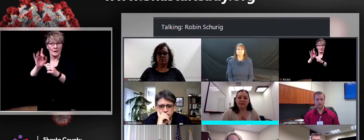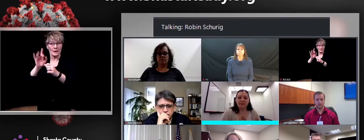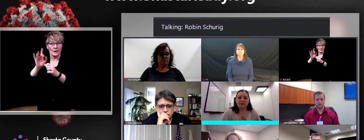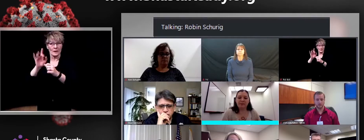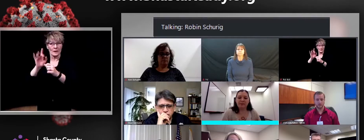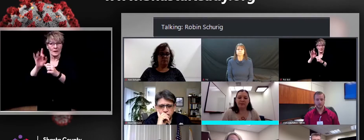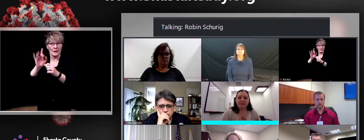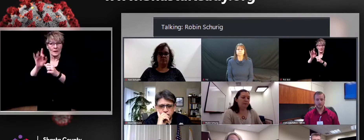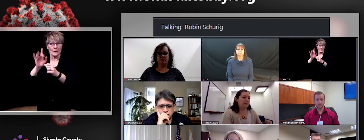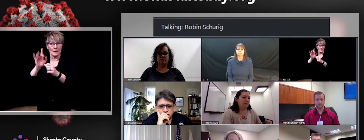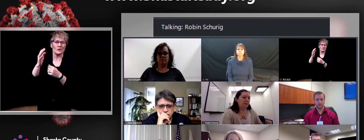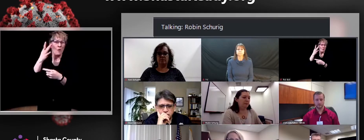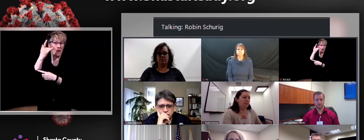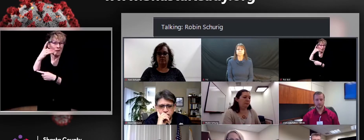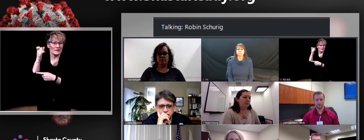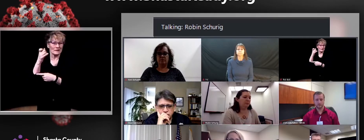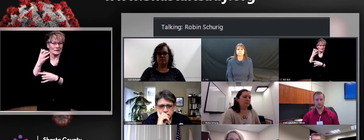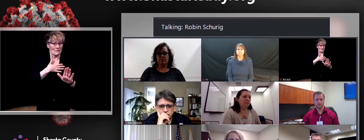Thank you.